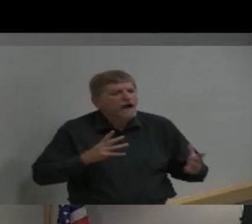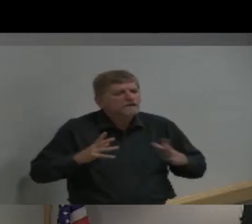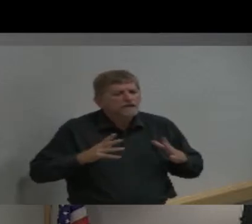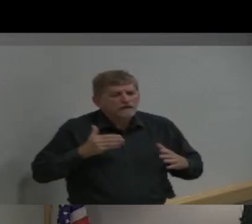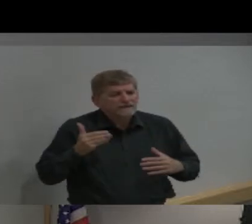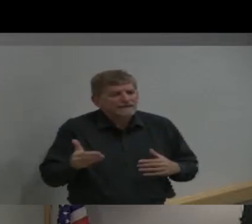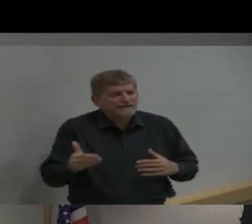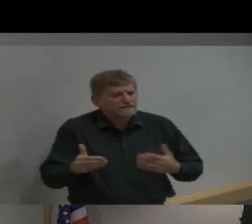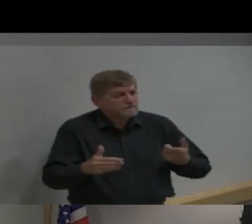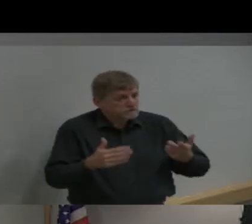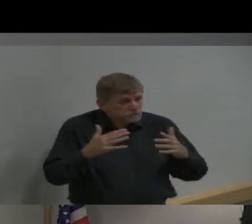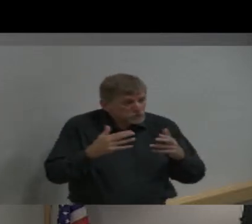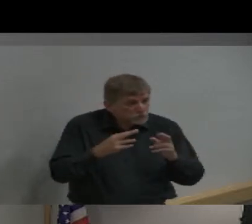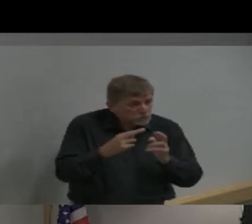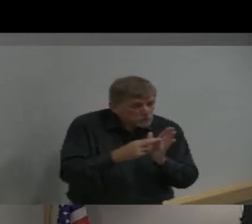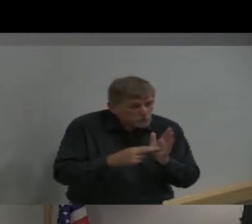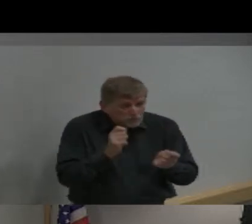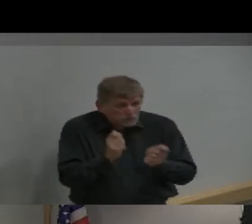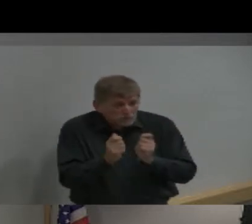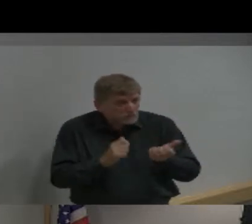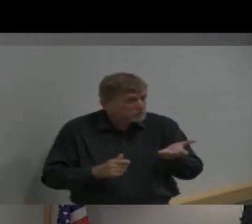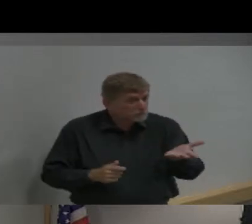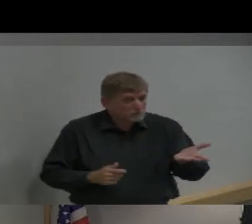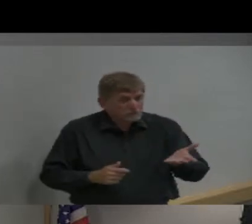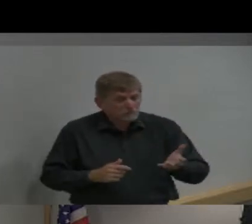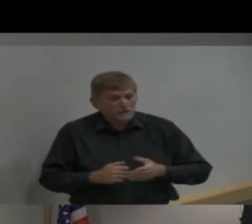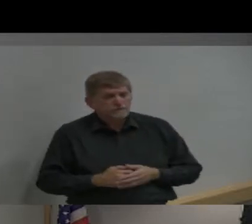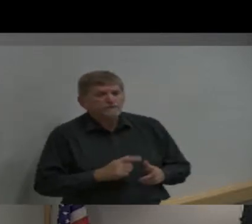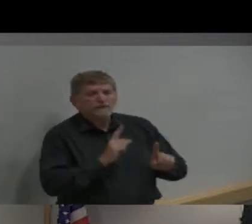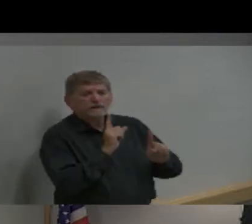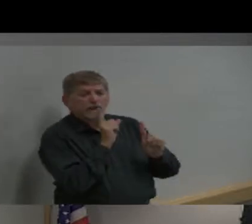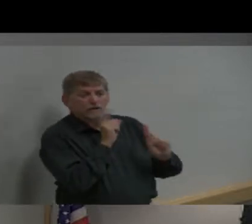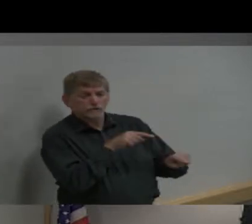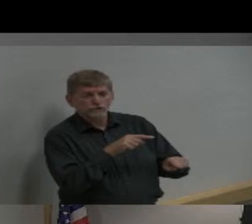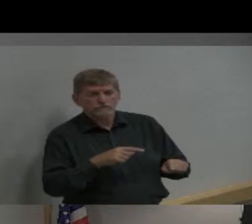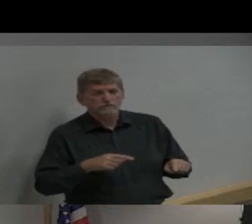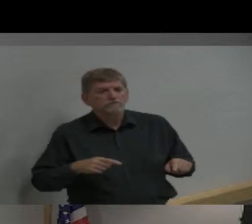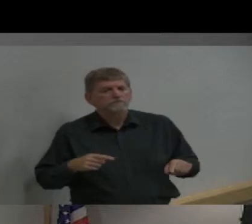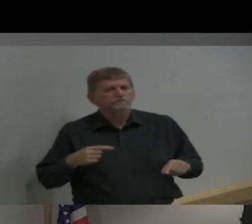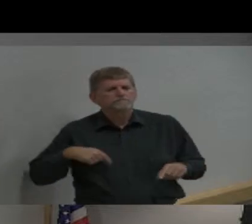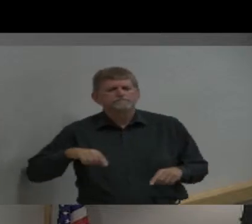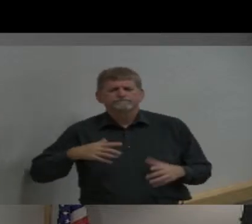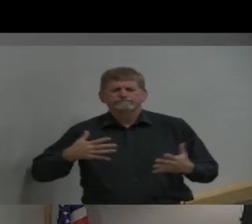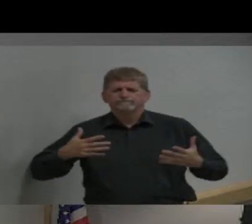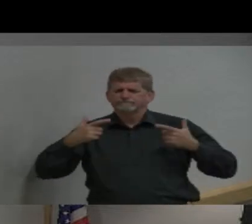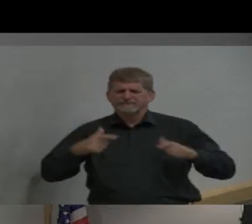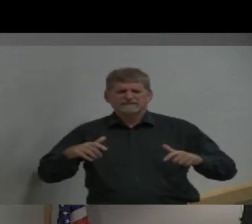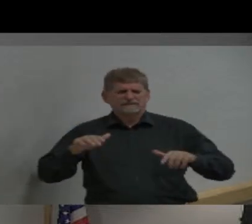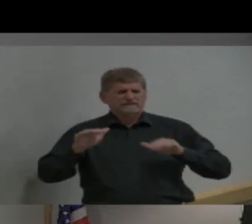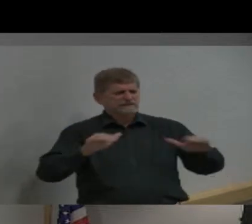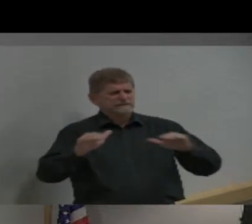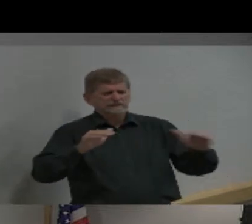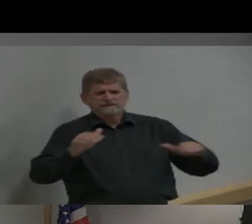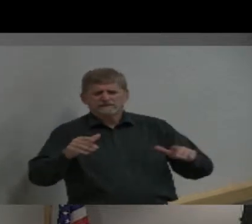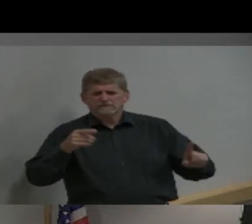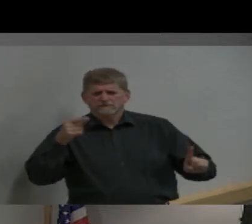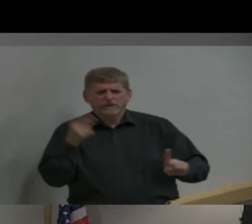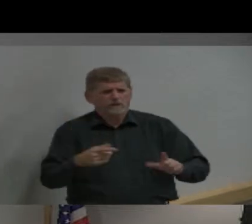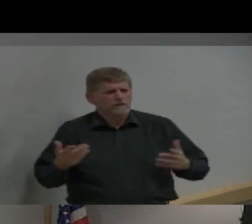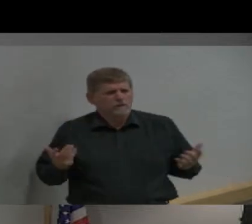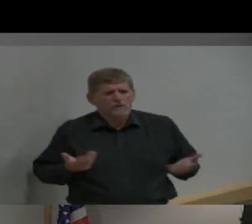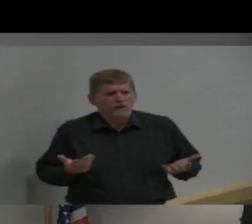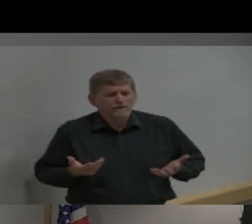You know, at this point, our main message to folks is that